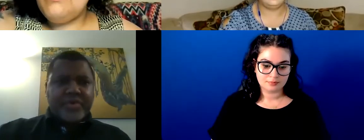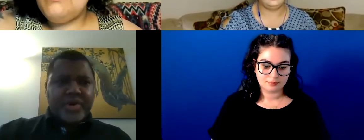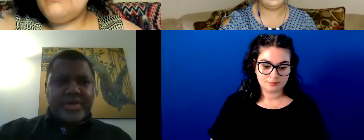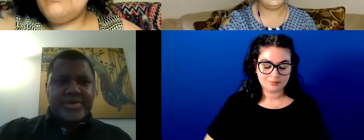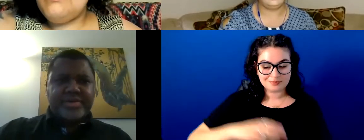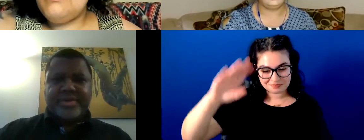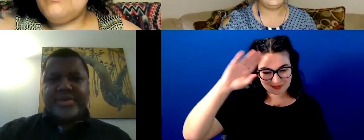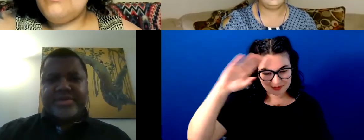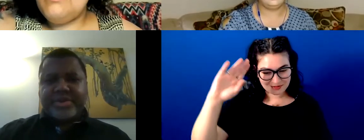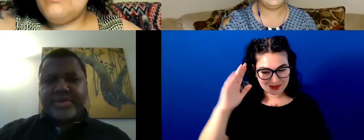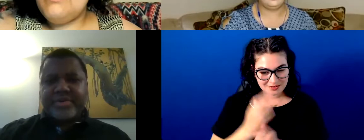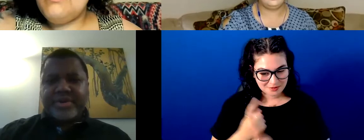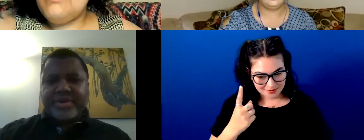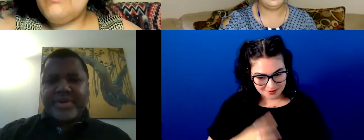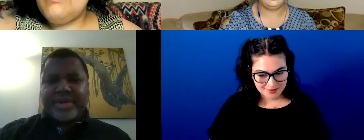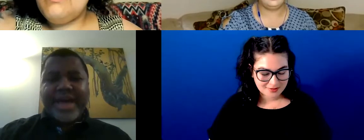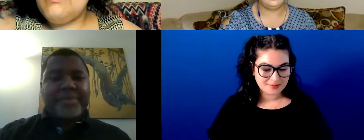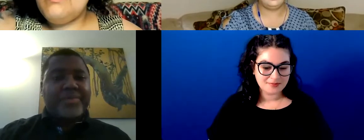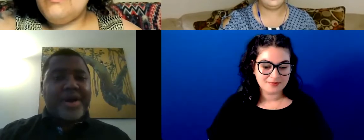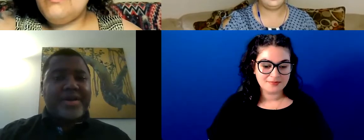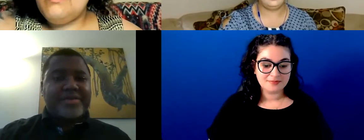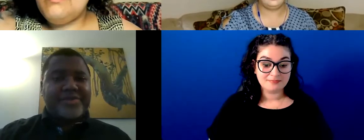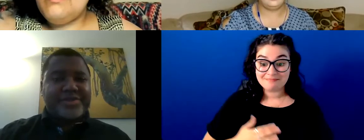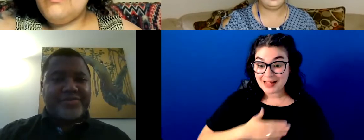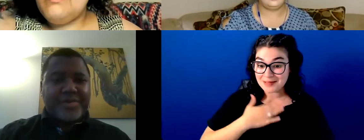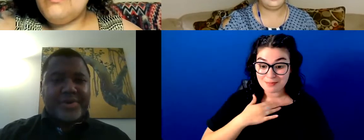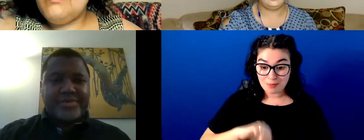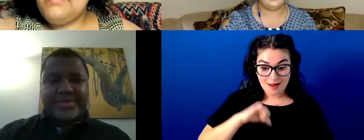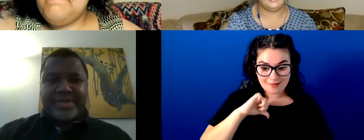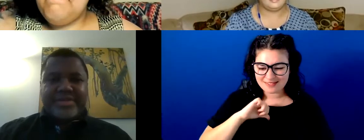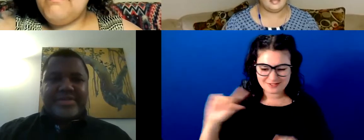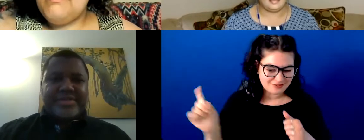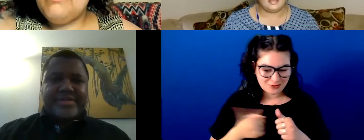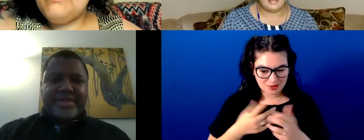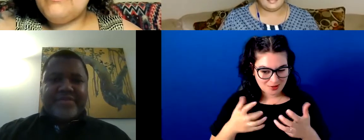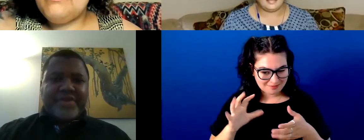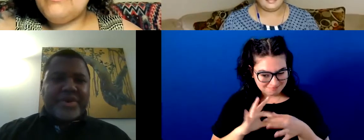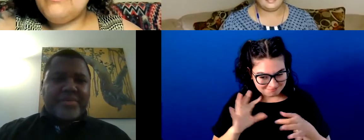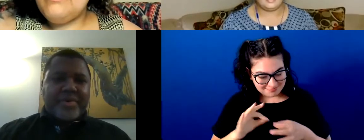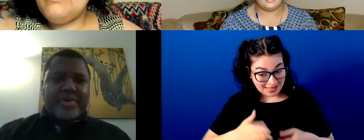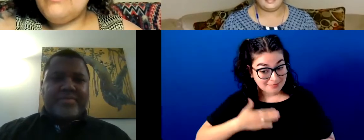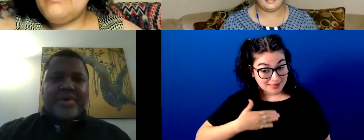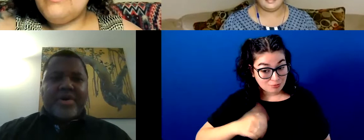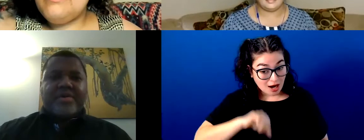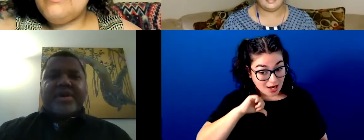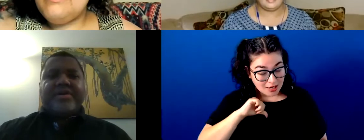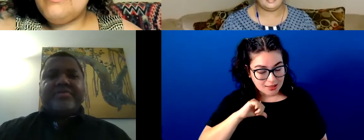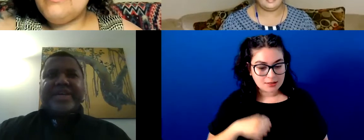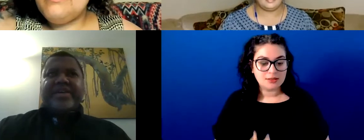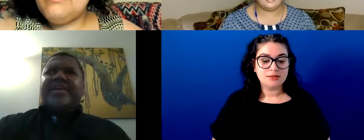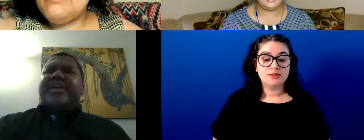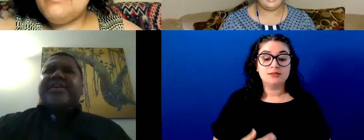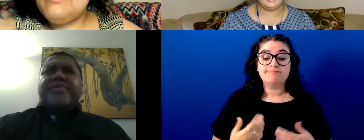Hello, everyone. So, happy Pride, first and foremost. This is a very important part